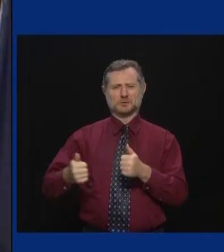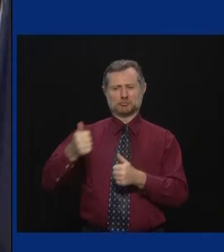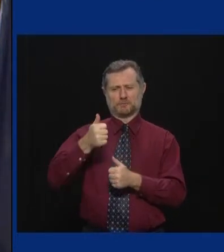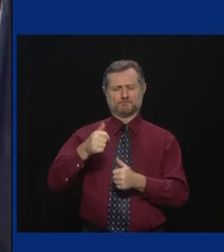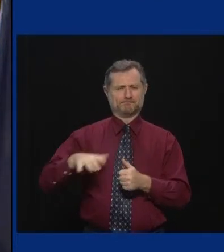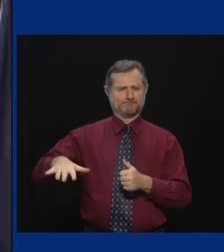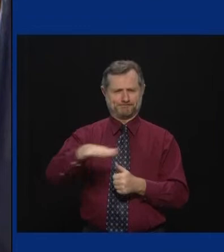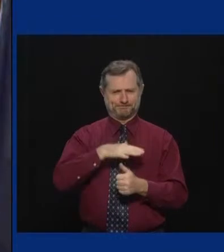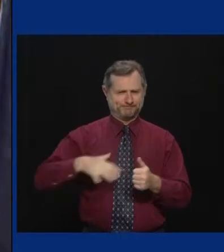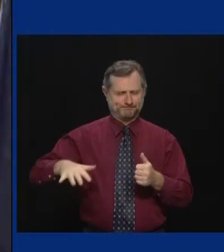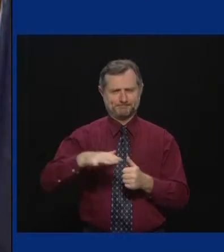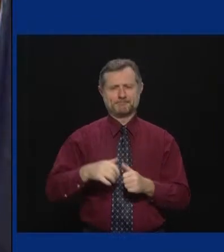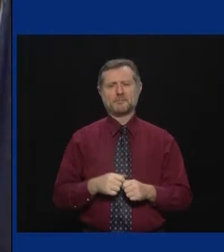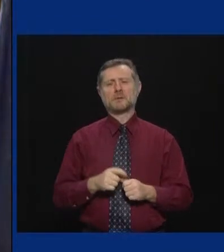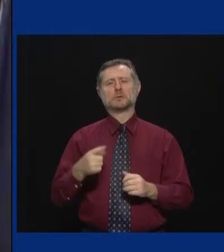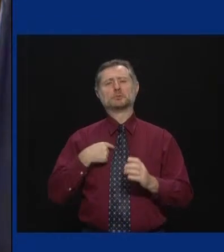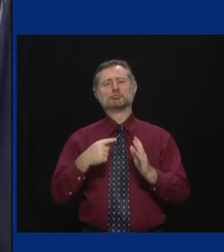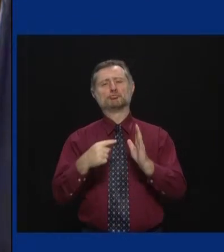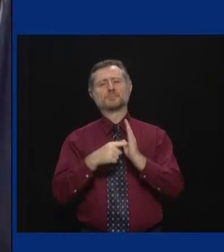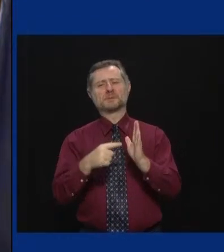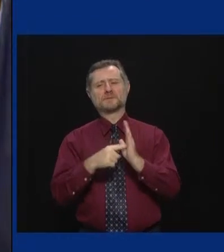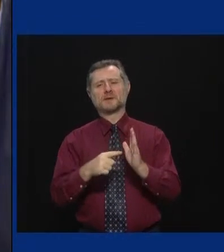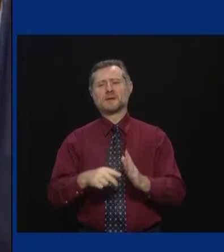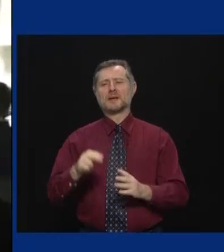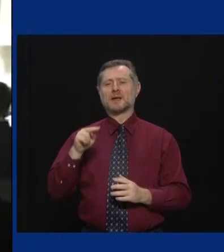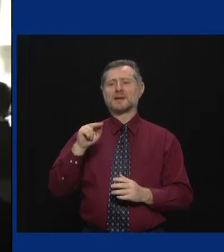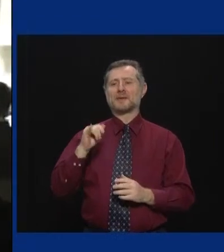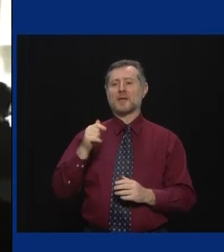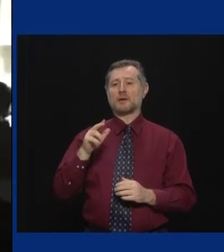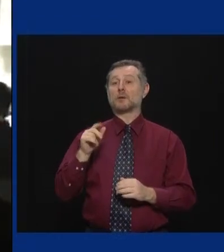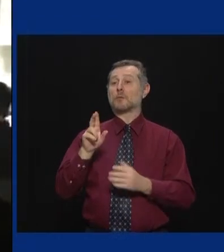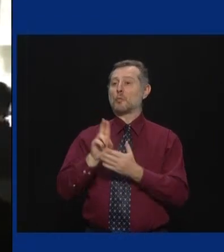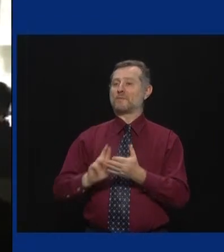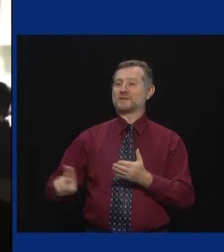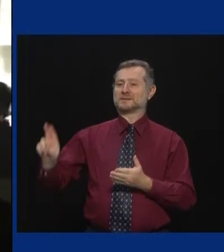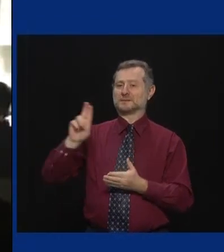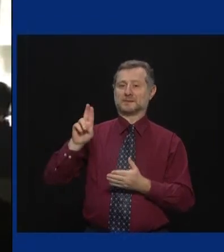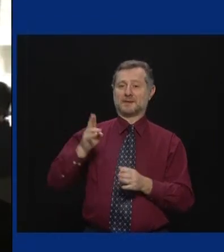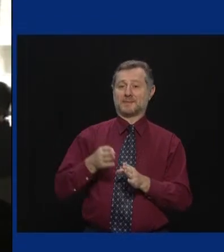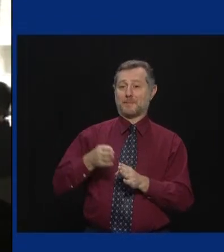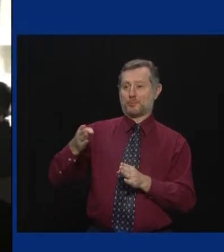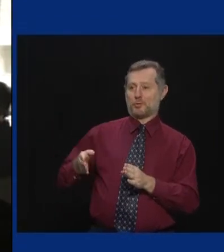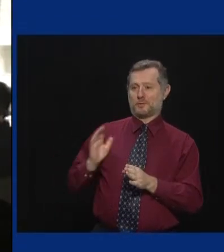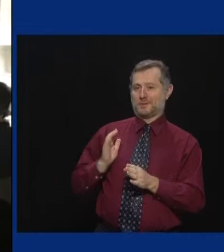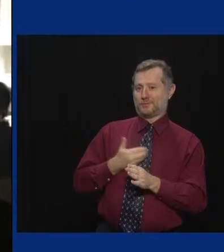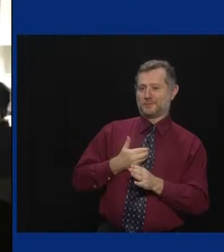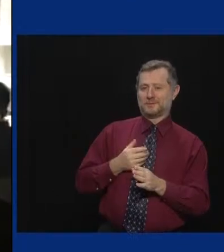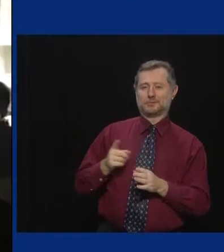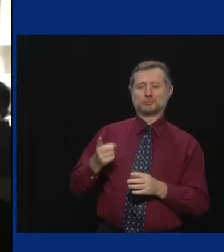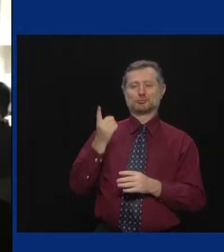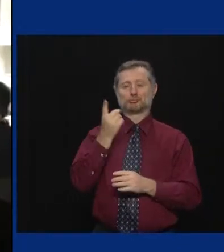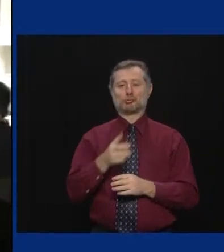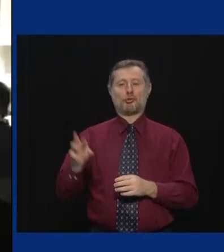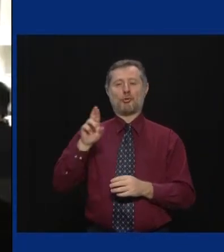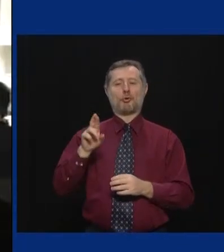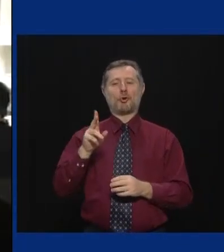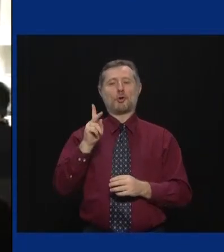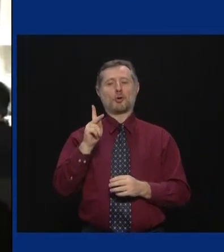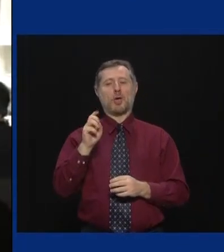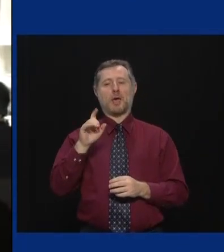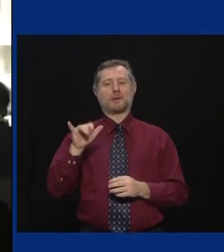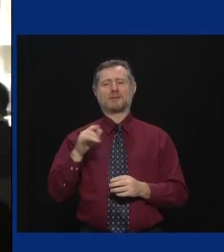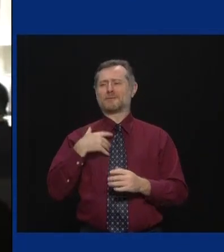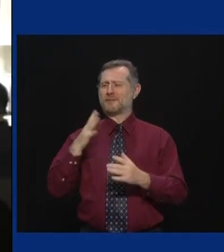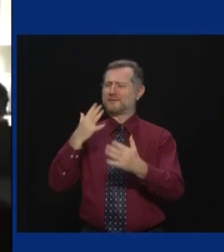And representing Niagara University, our wonderful neighbor, literally next door, we have Dr. Colley with us. Doctor, thanks for making time.